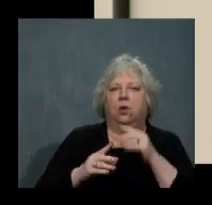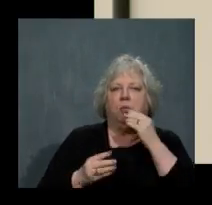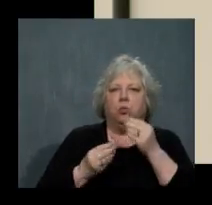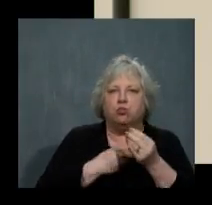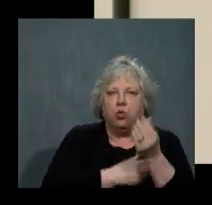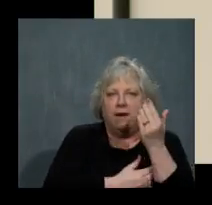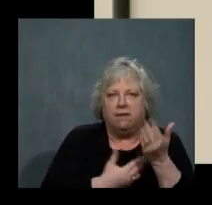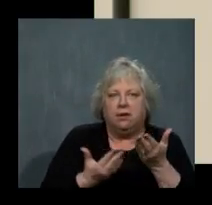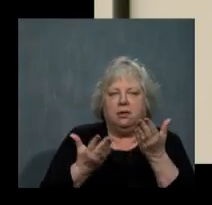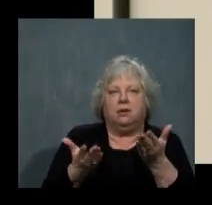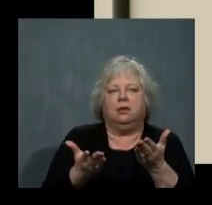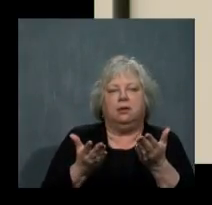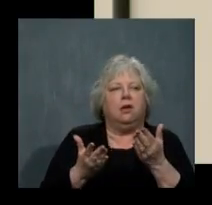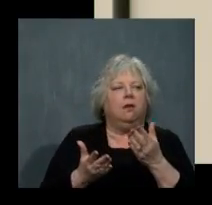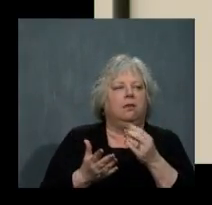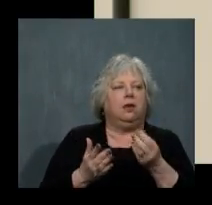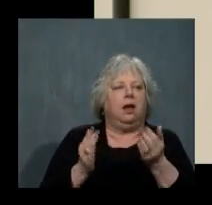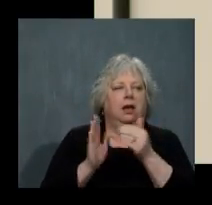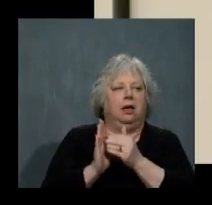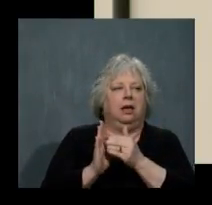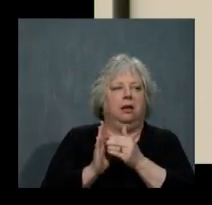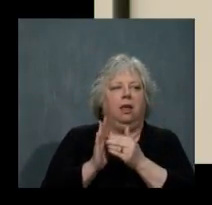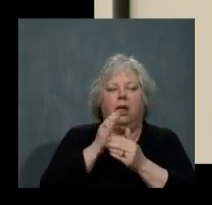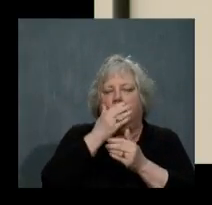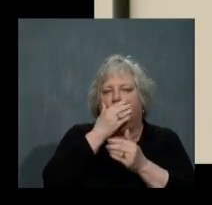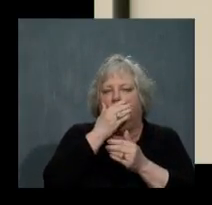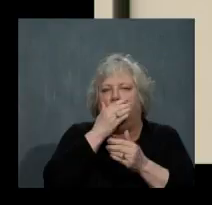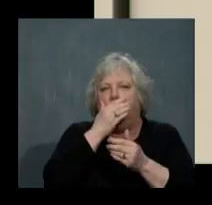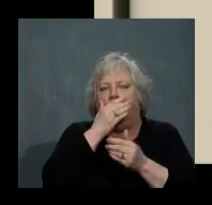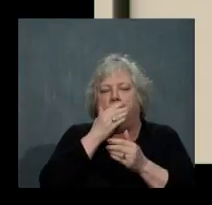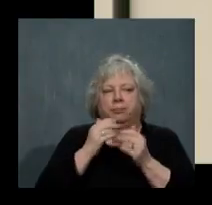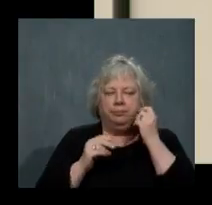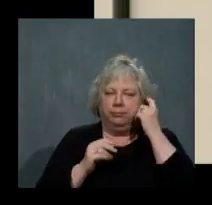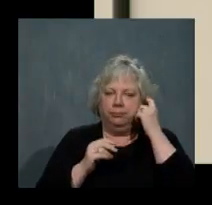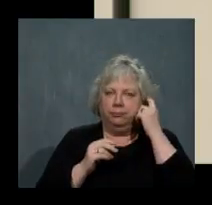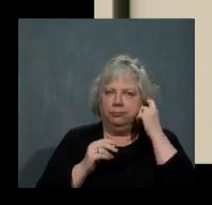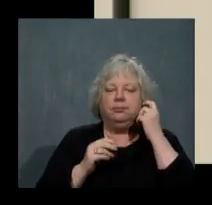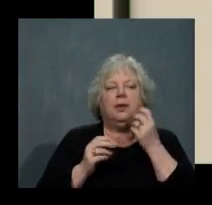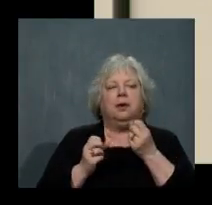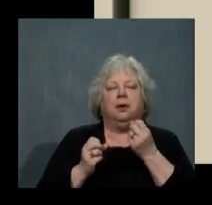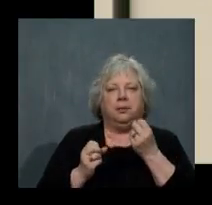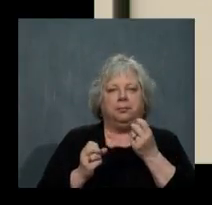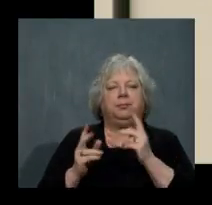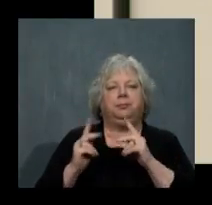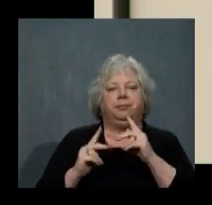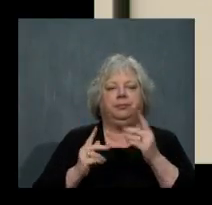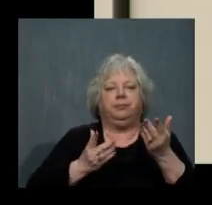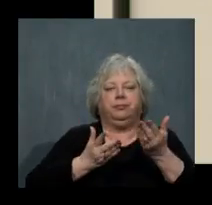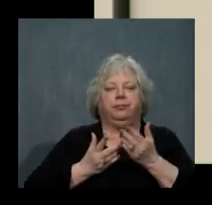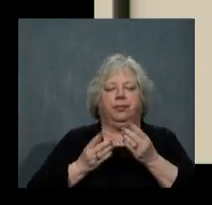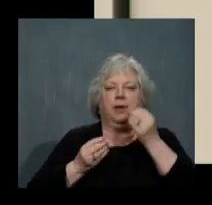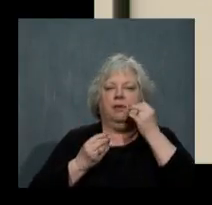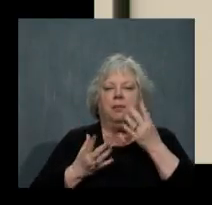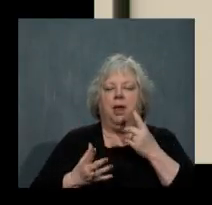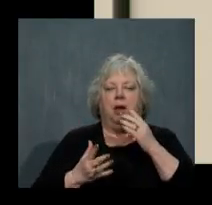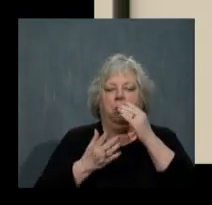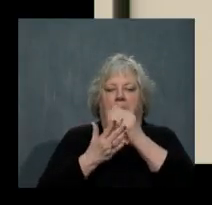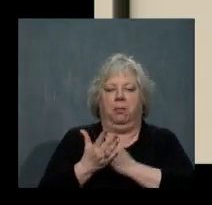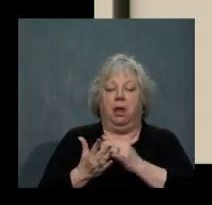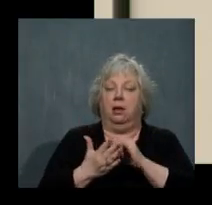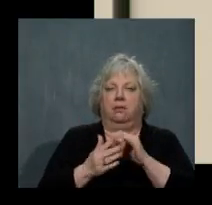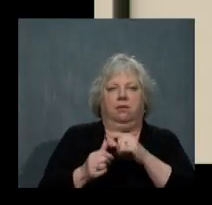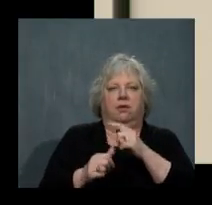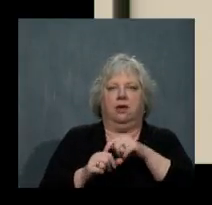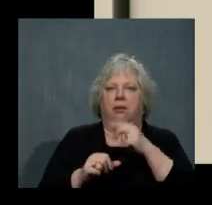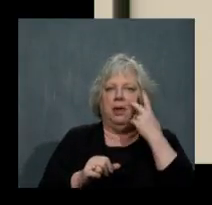is served. And again, we had people provided this information and compiled it. I think it's the first time I've ever